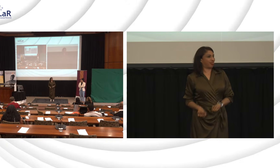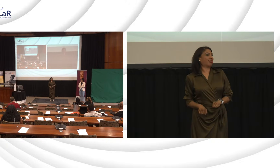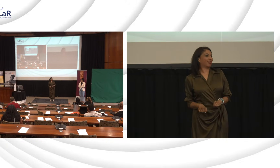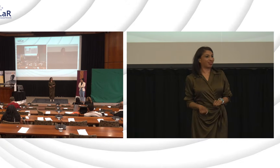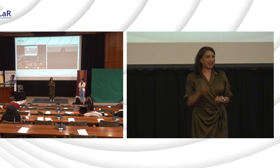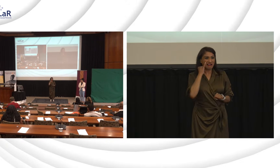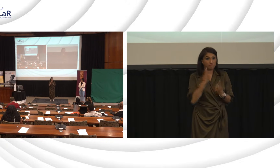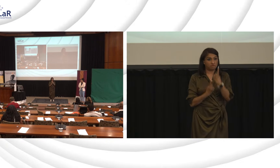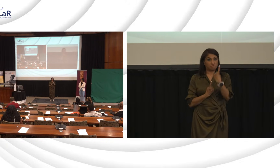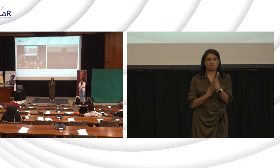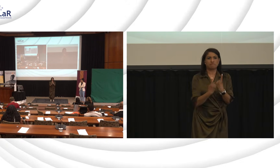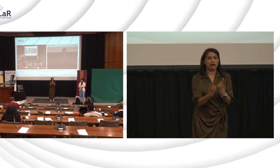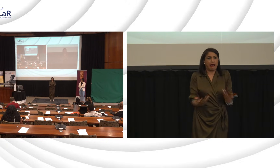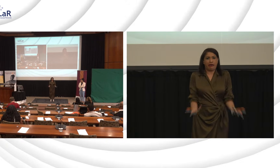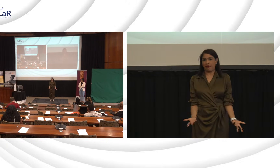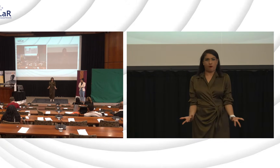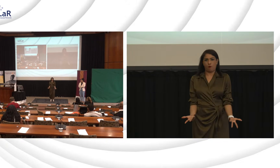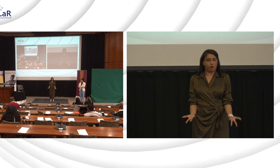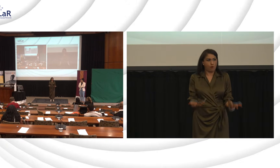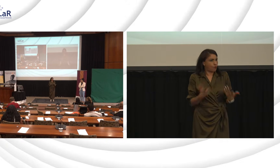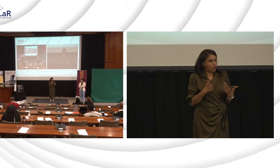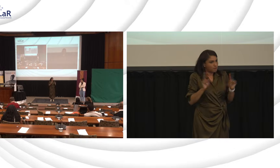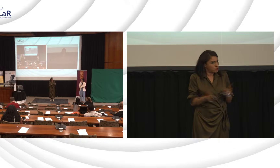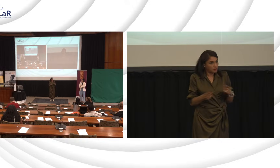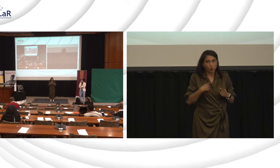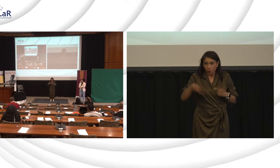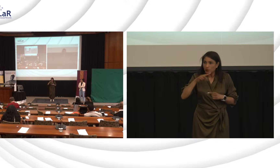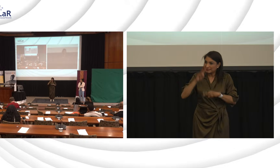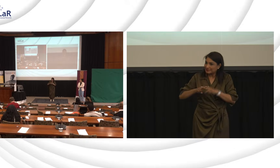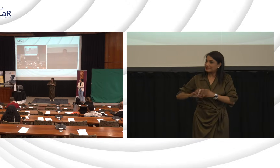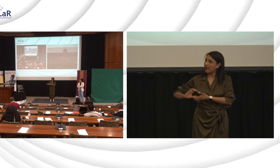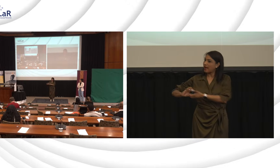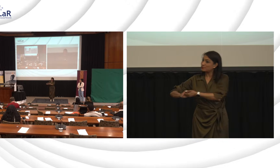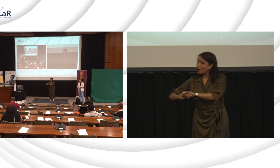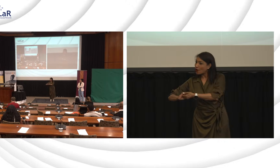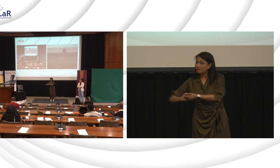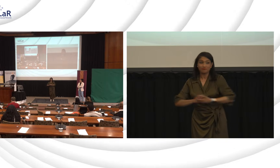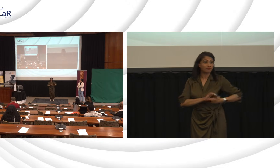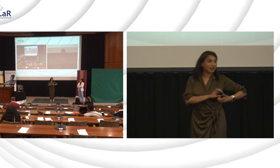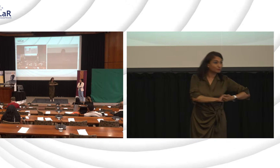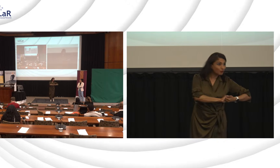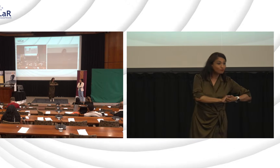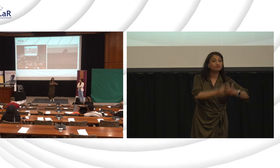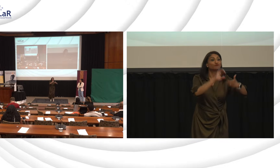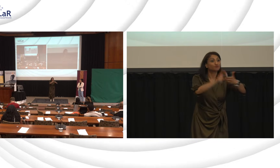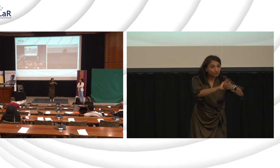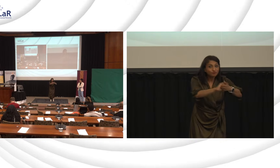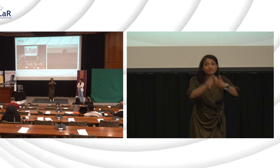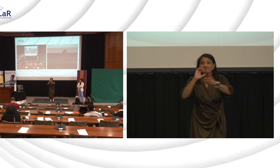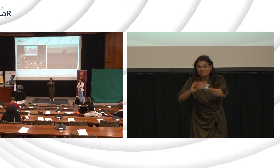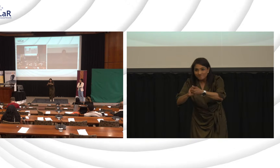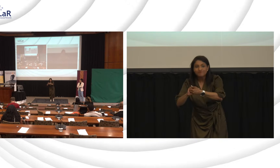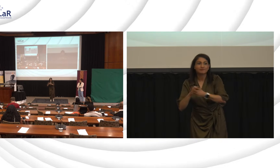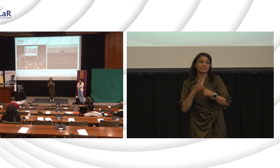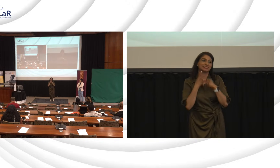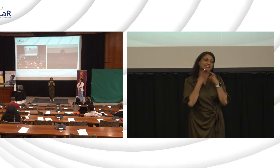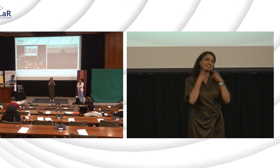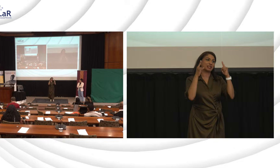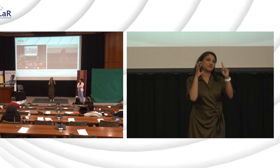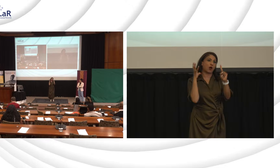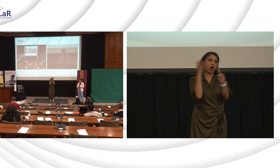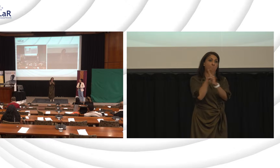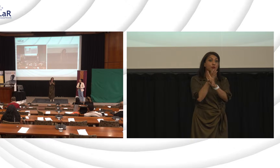to develop these things. And it just shows that it is possible. Doing it in silo doesn't work.